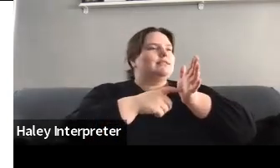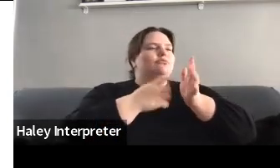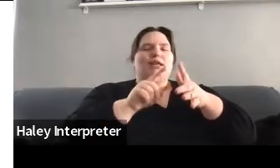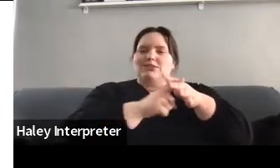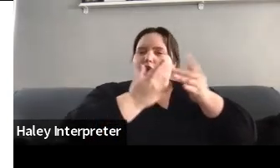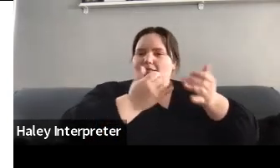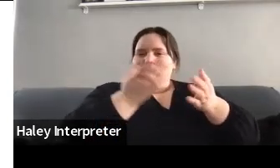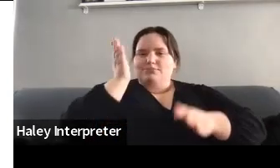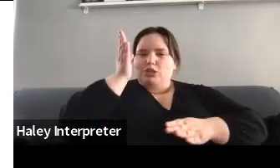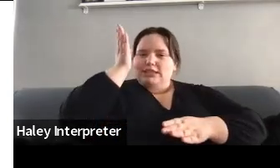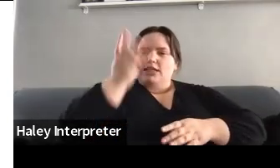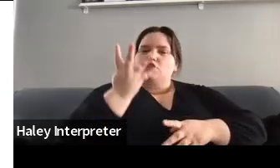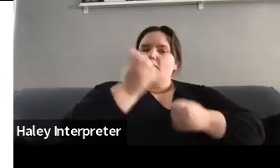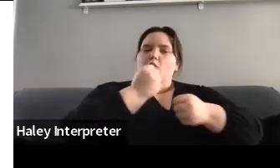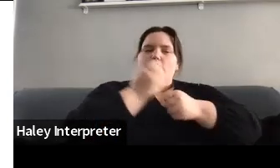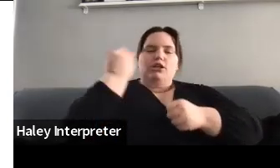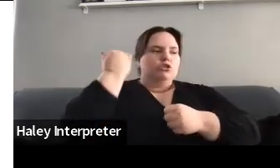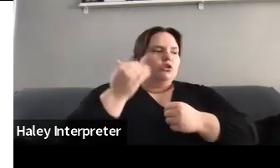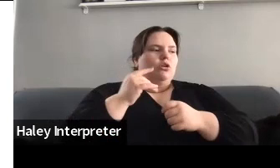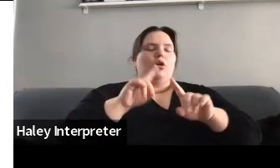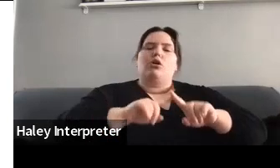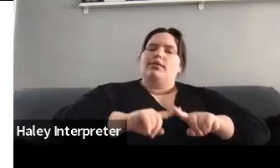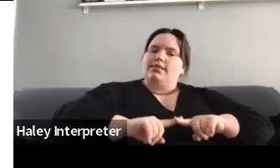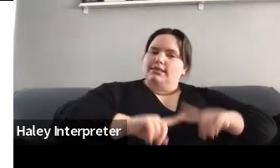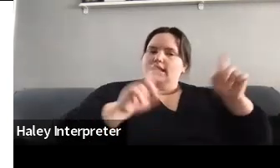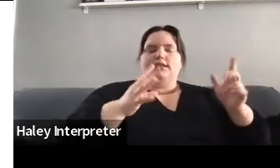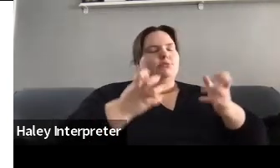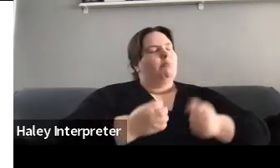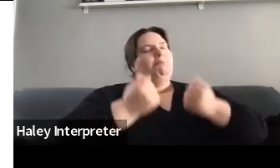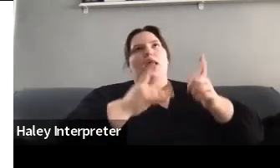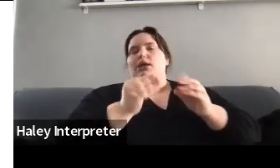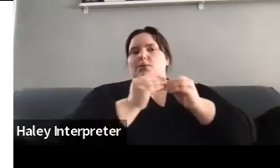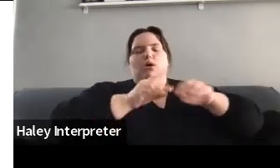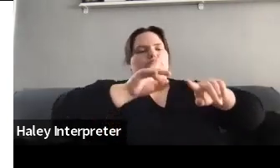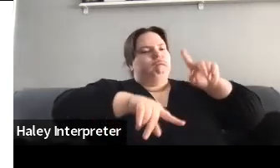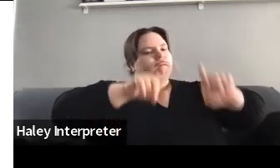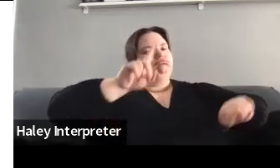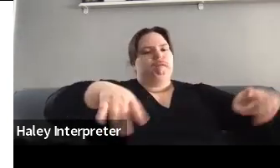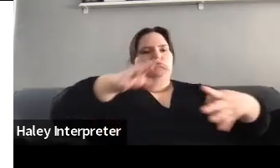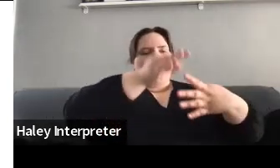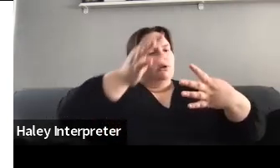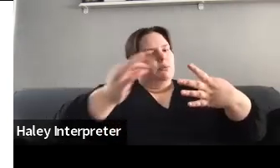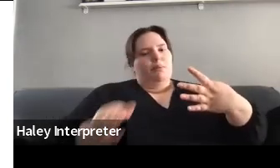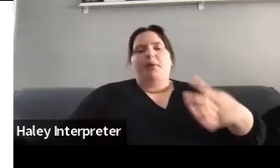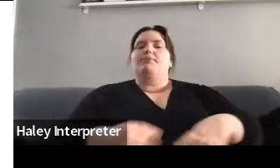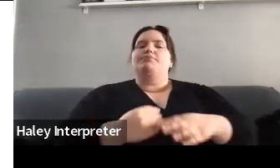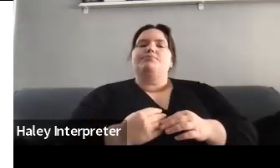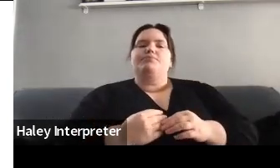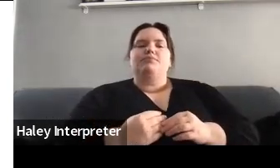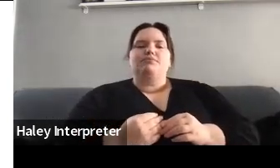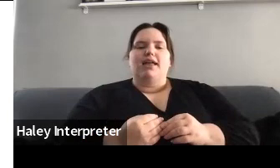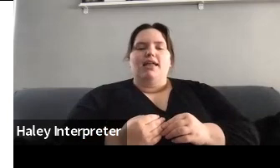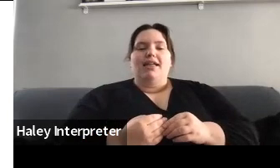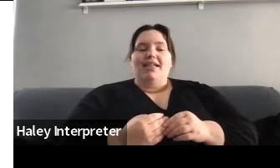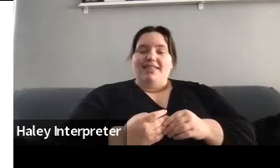water bowls and the water fountains now is that there's so many more options out there. They have come down in